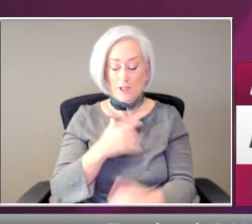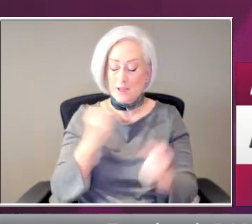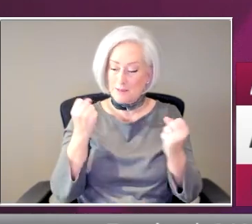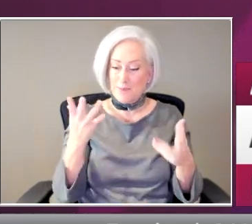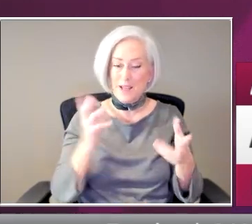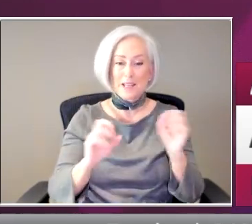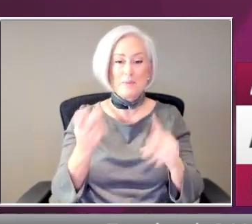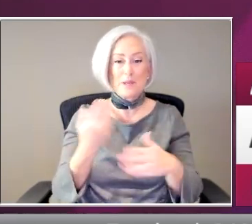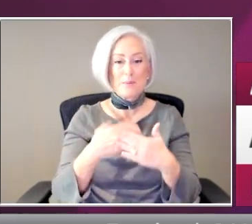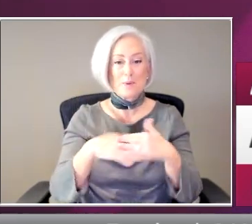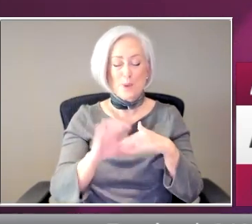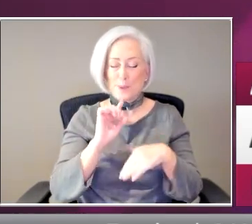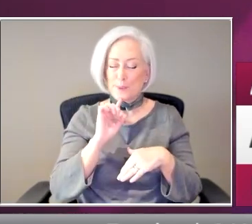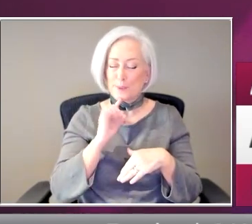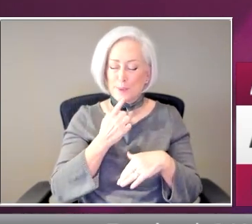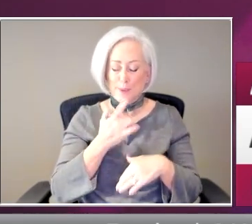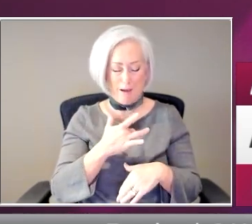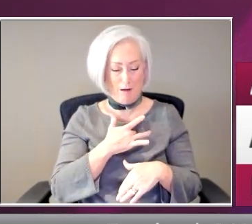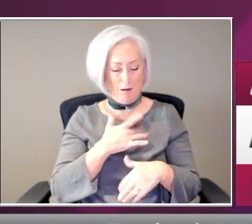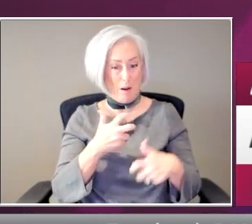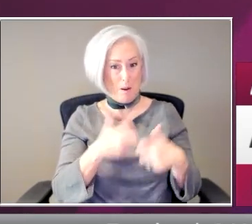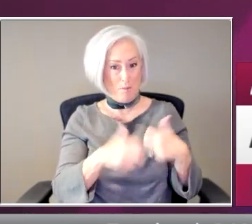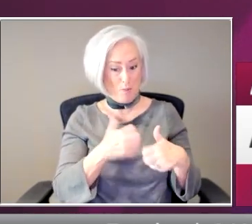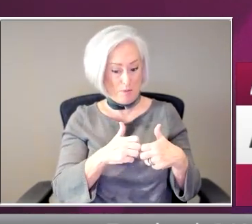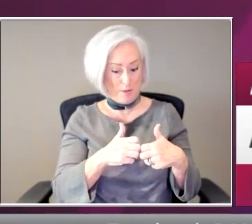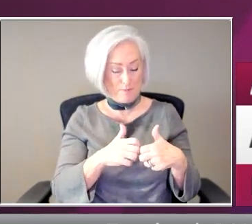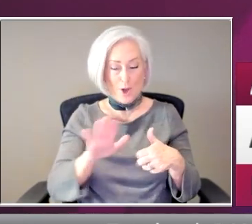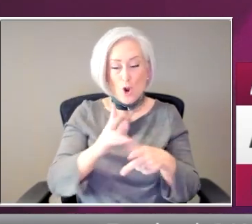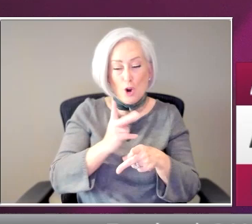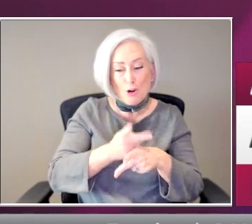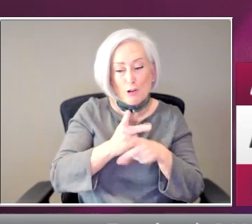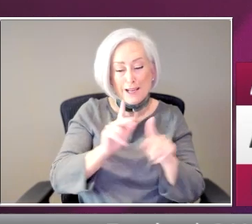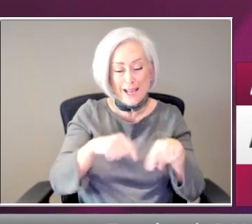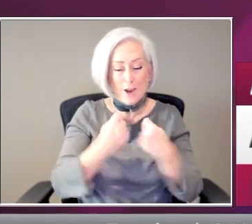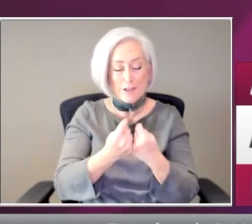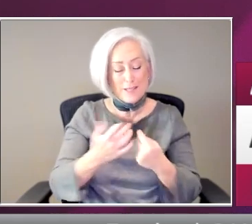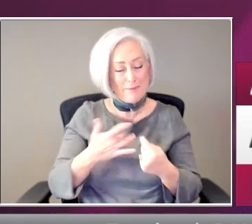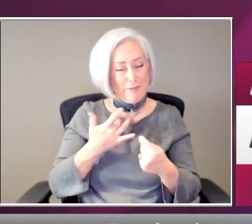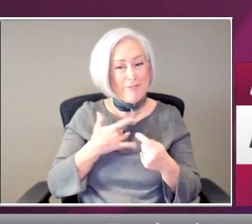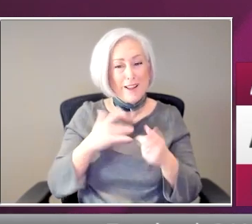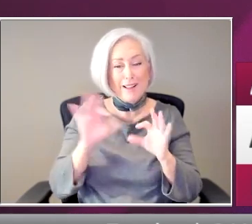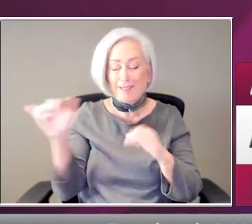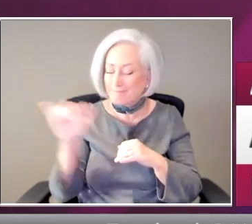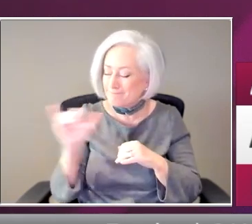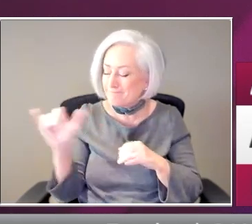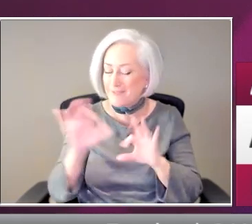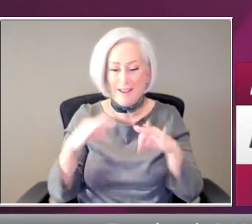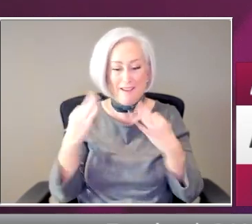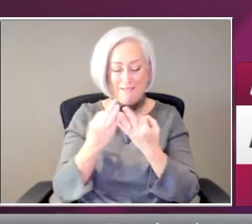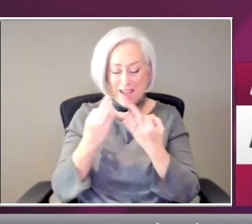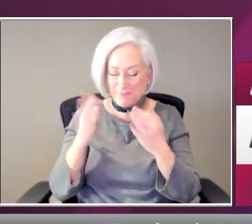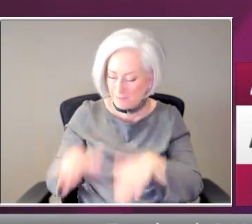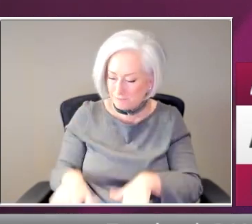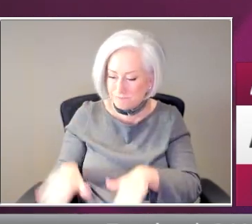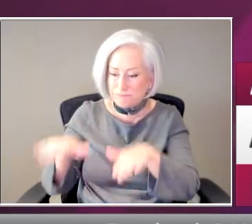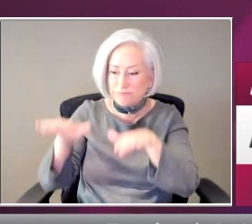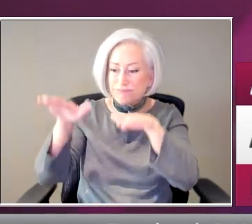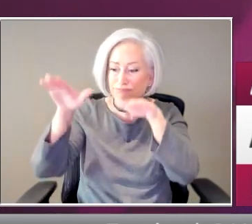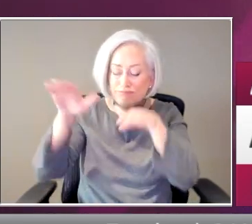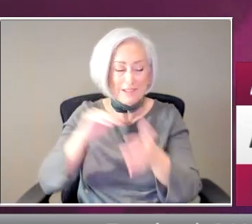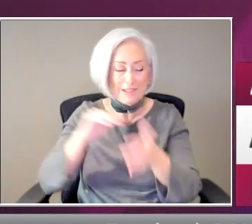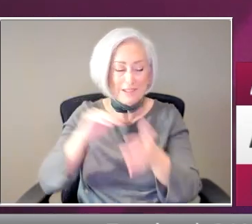Baker's care team felt like family. She had quite literally grown up with a team of doctors and nurses that had been treating her since she was